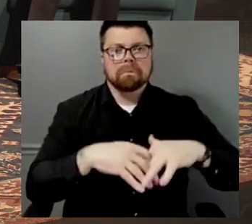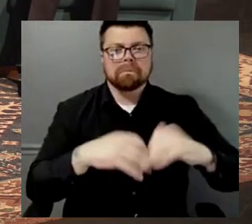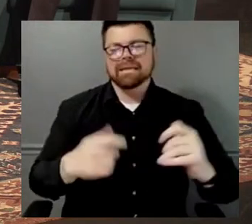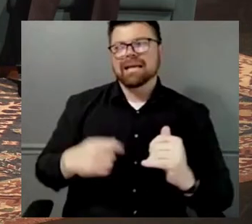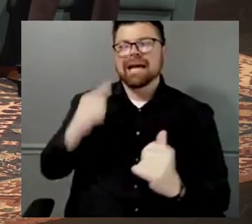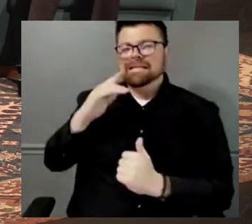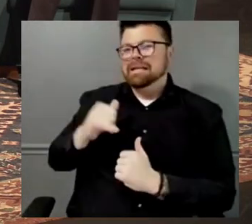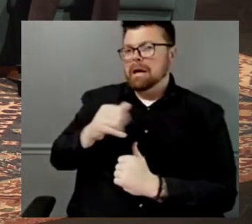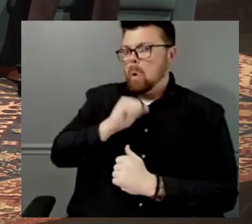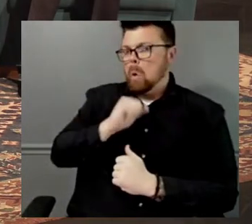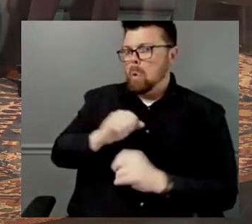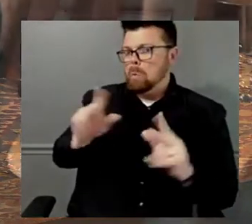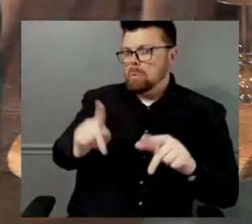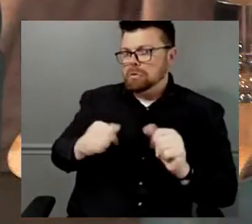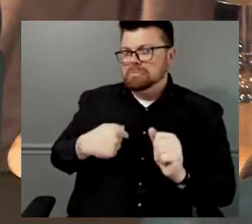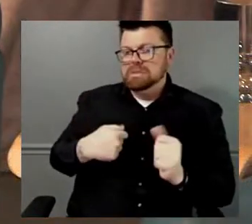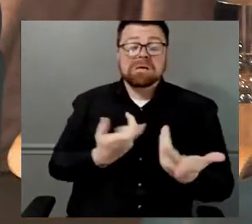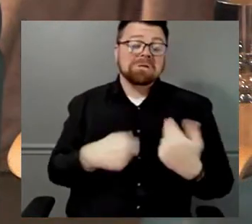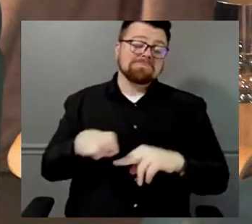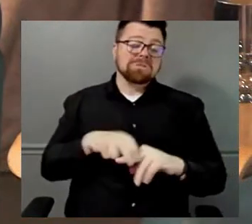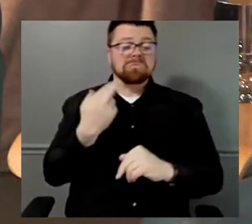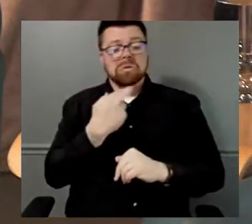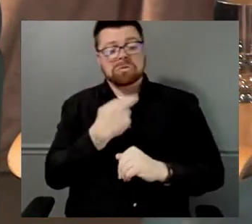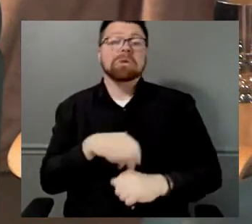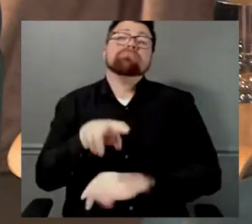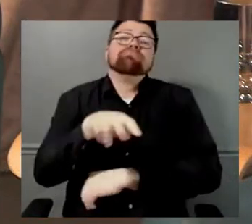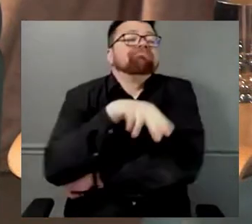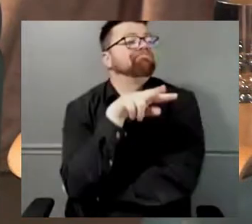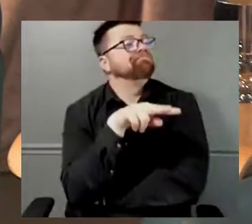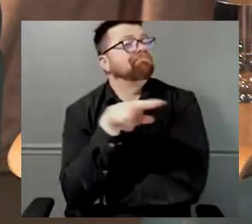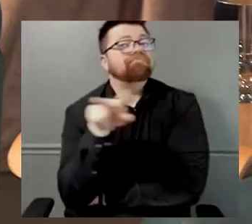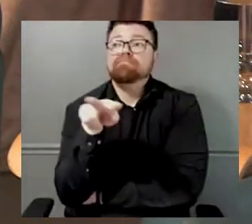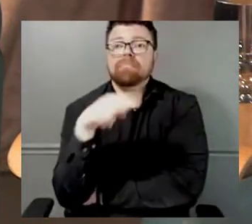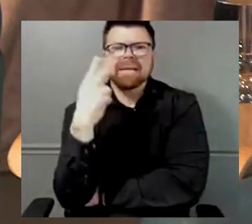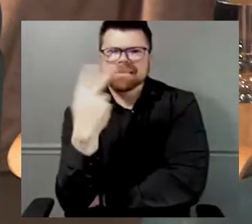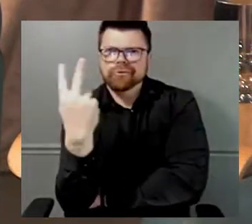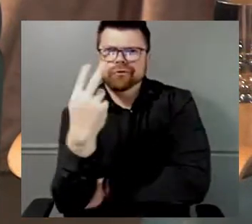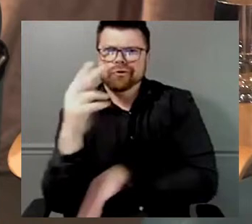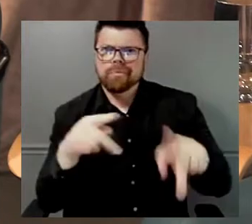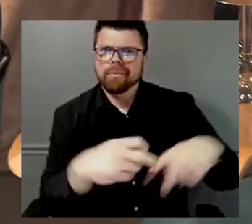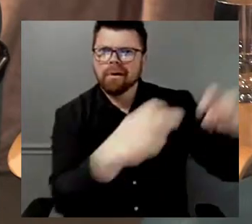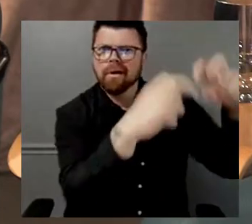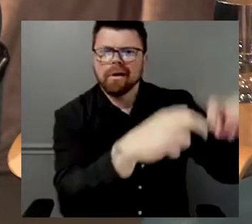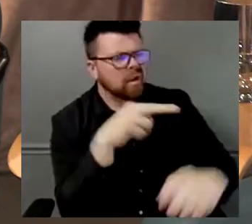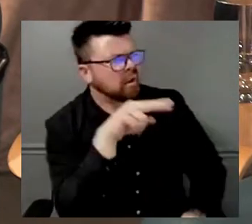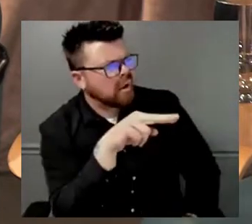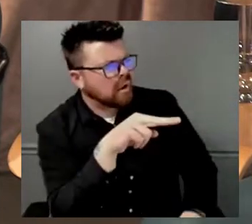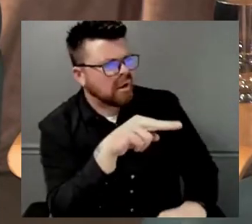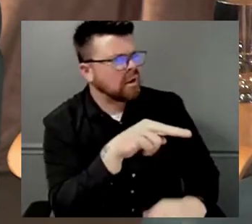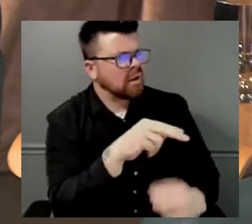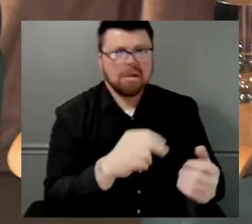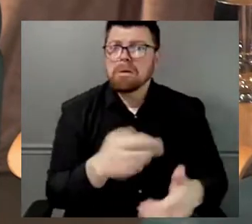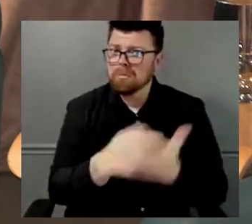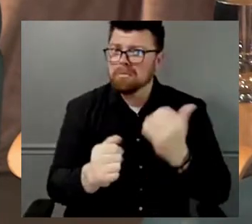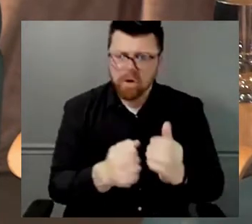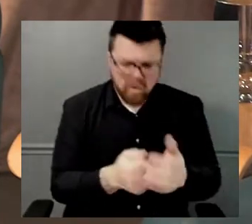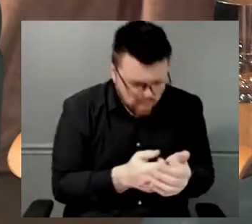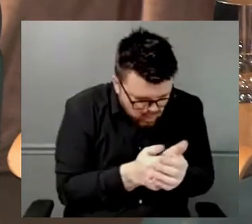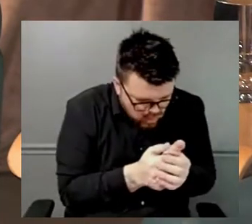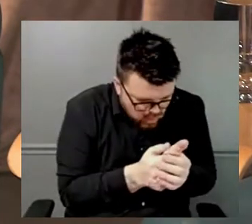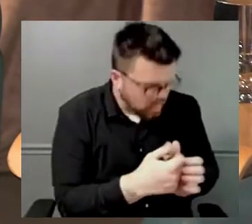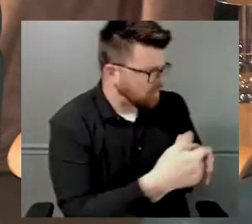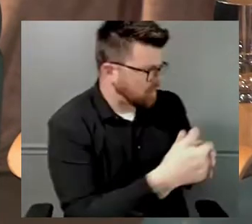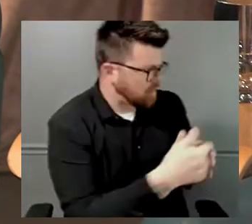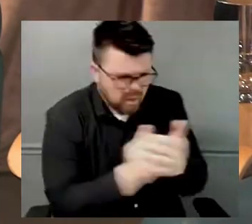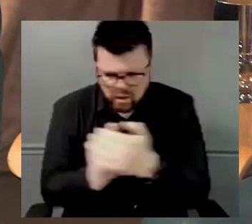watching two young people not talking and on their tablets or phones instead of